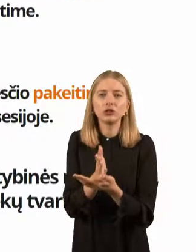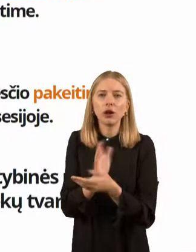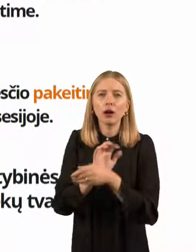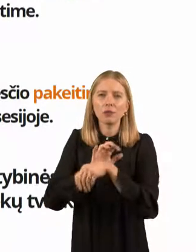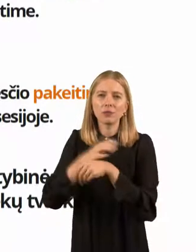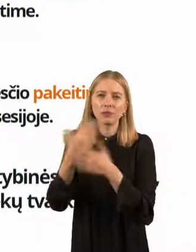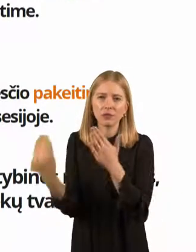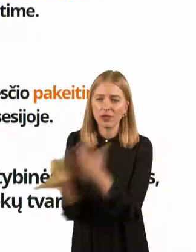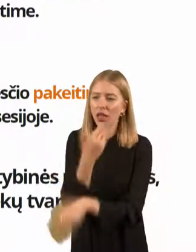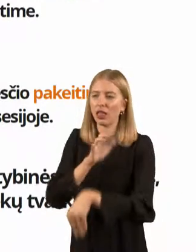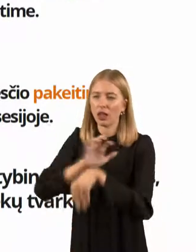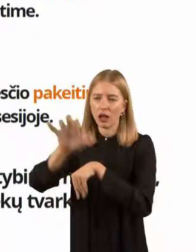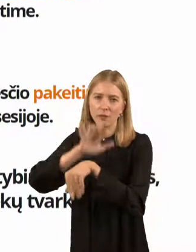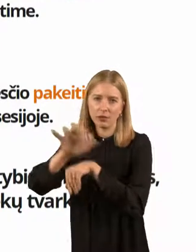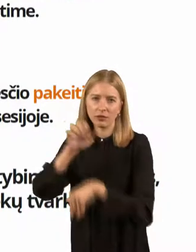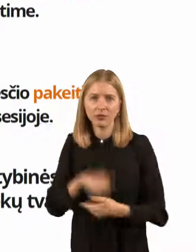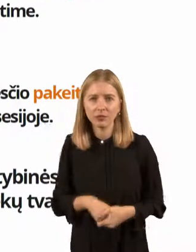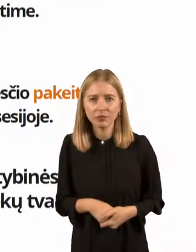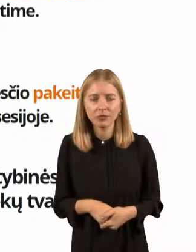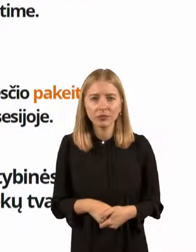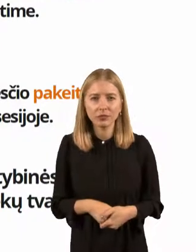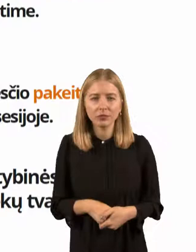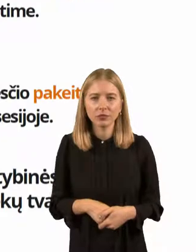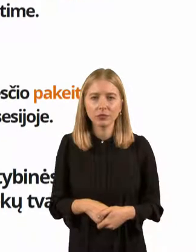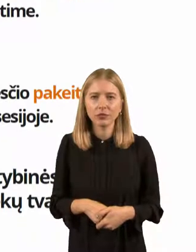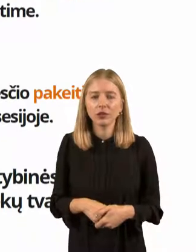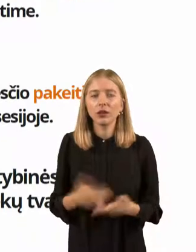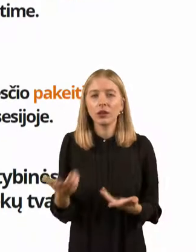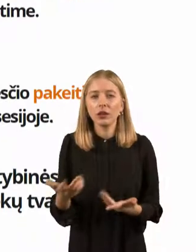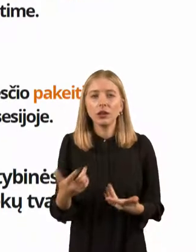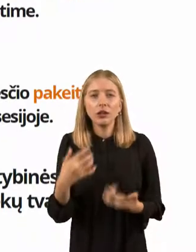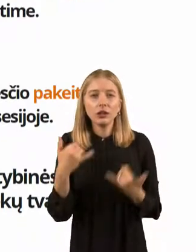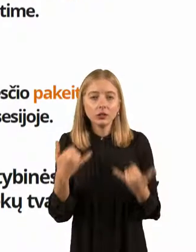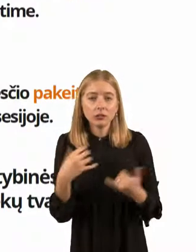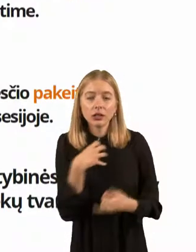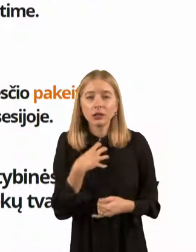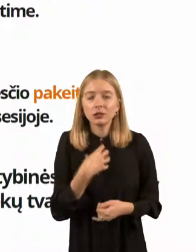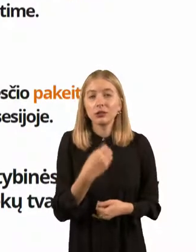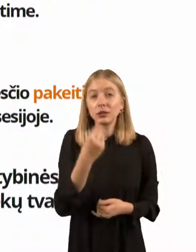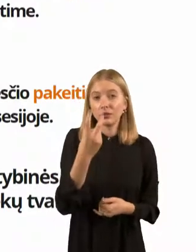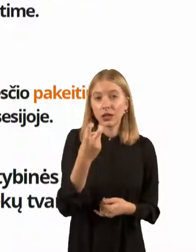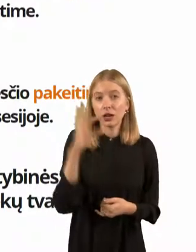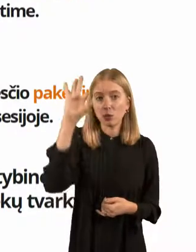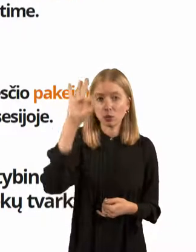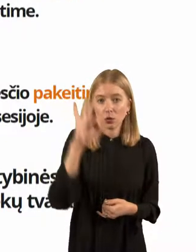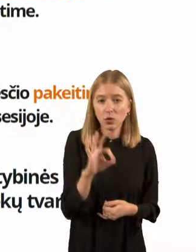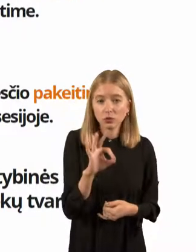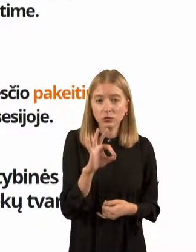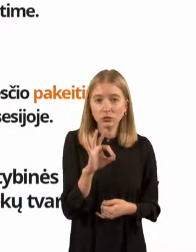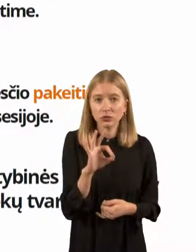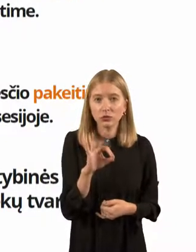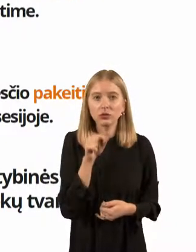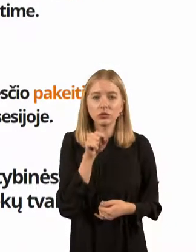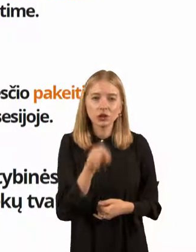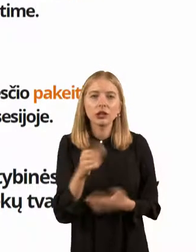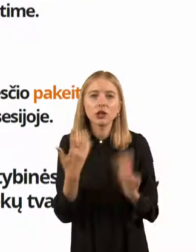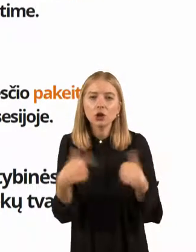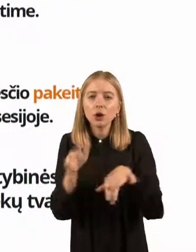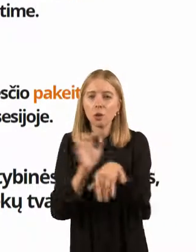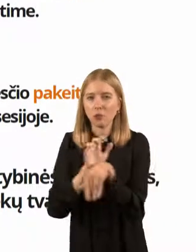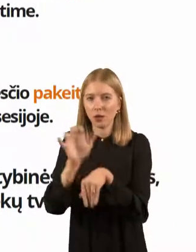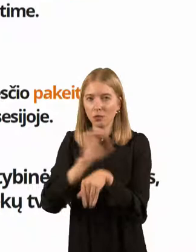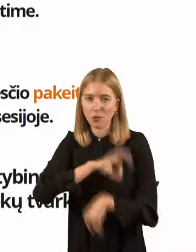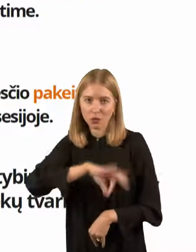Only a small percentage of waste is recycled or upcycled, and we